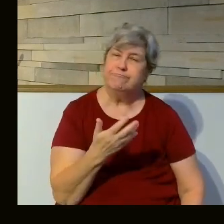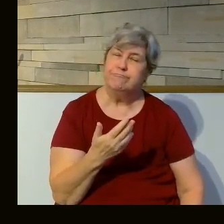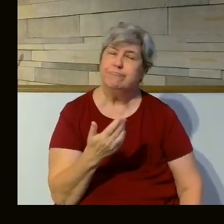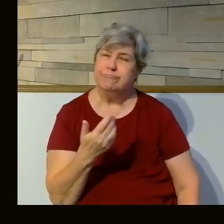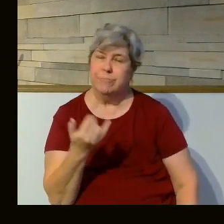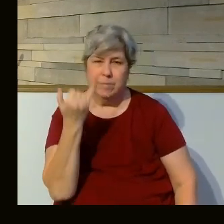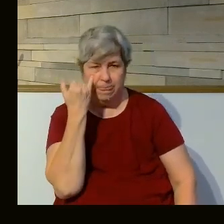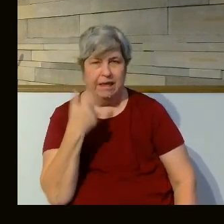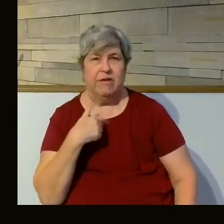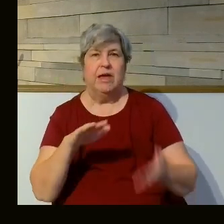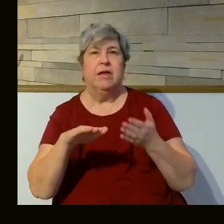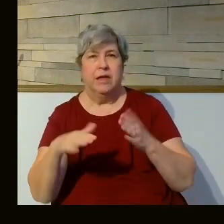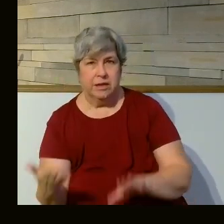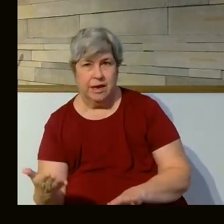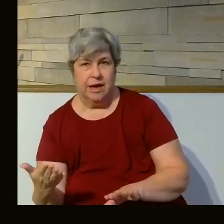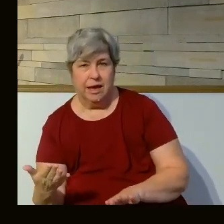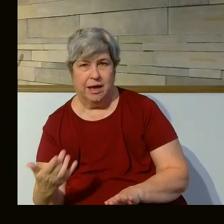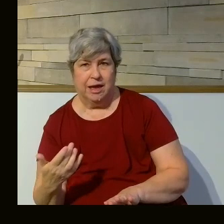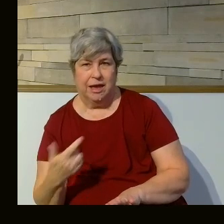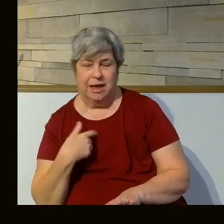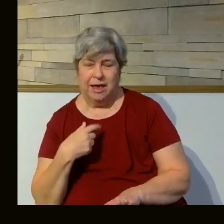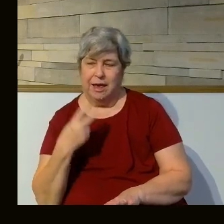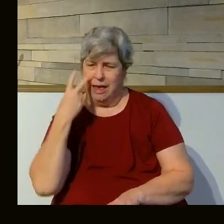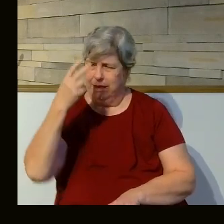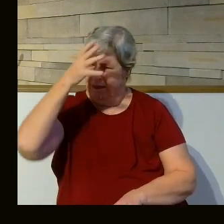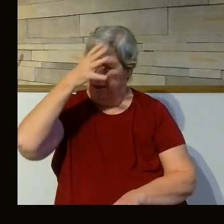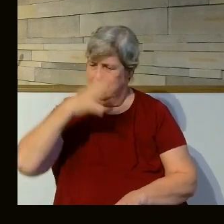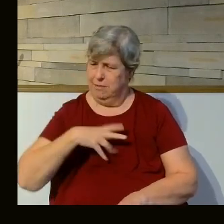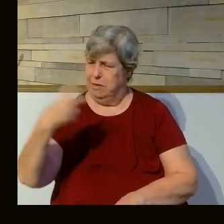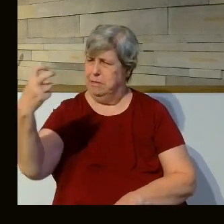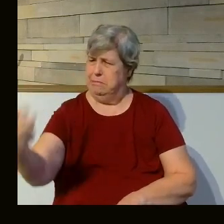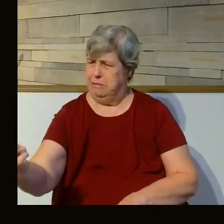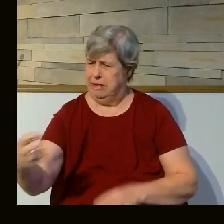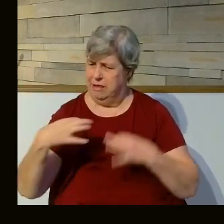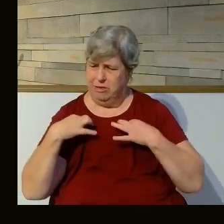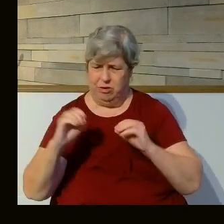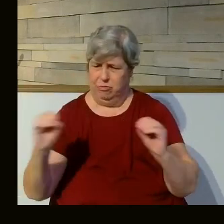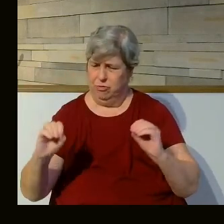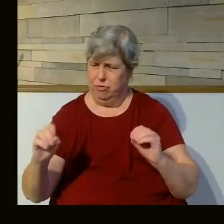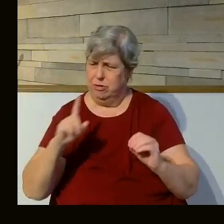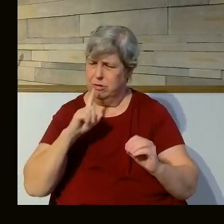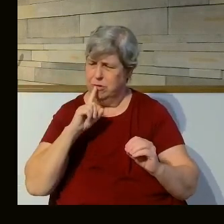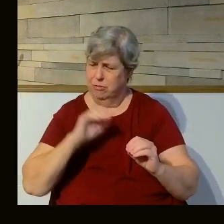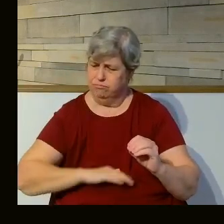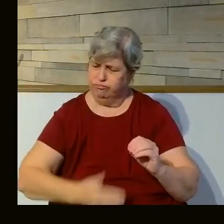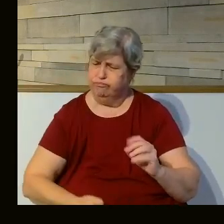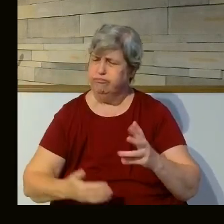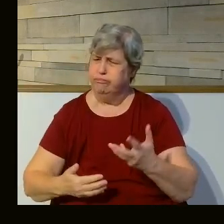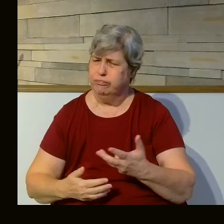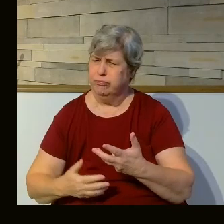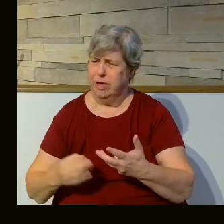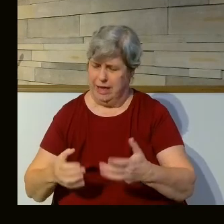I've thought about if I die and I go see a guy sitting down, no shirt on, real tubby, got a